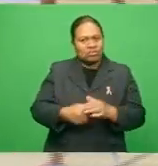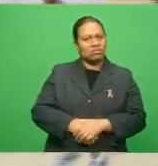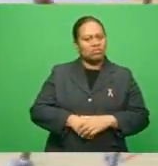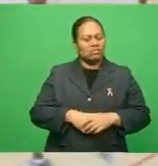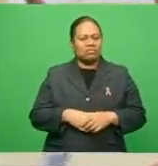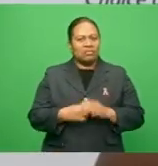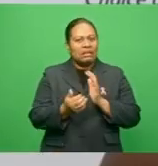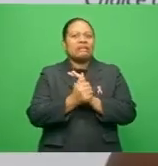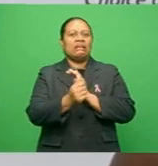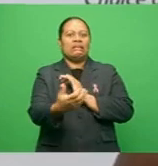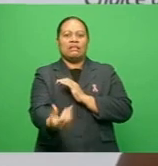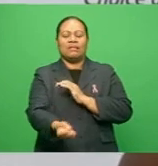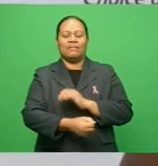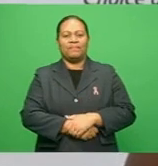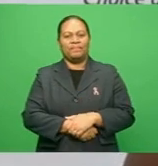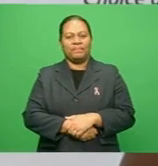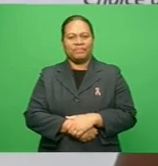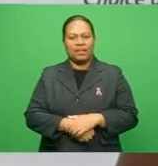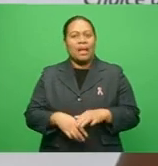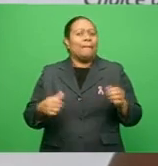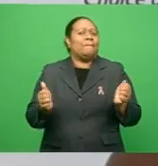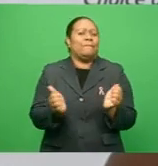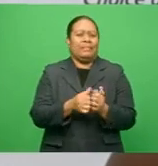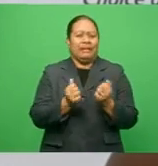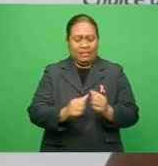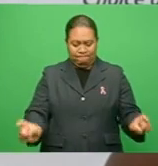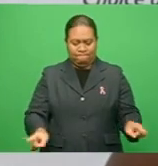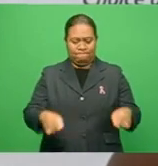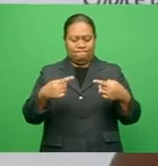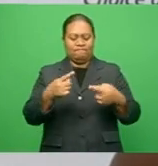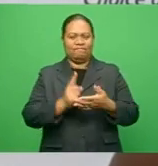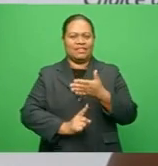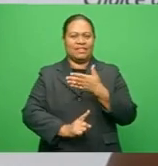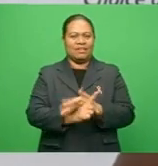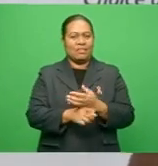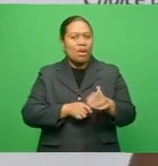competition. There's a lot of competition, especially on,